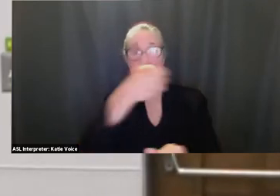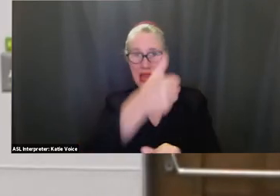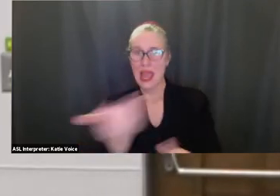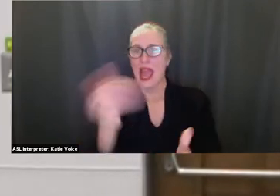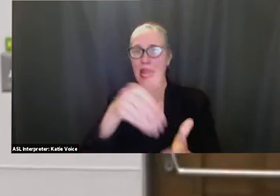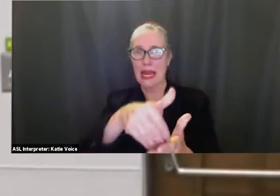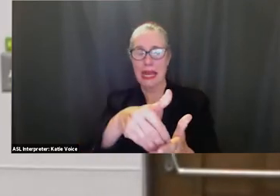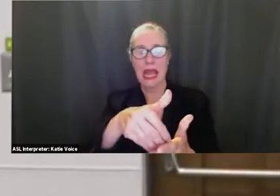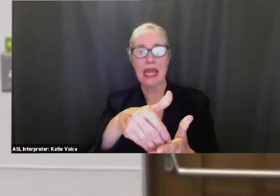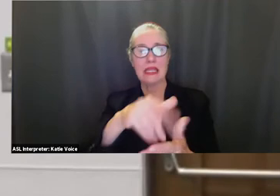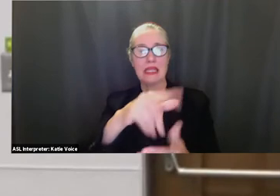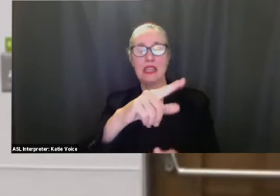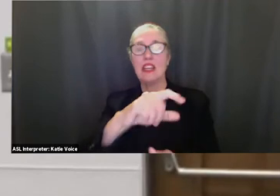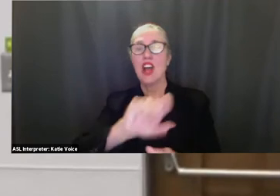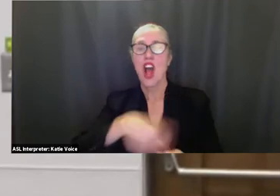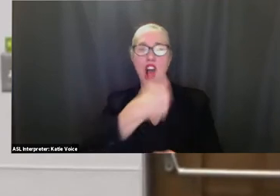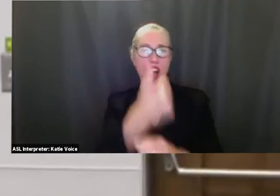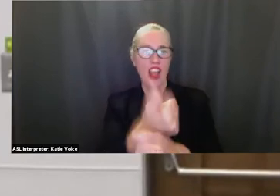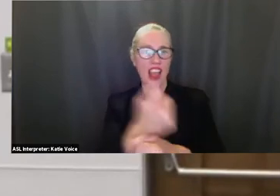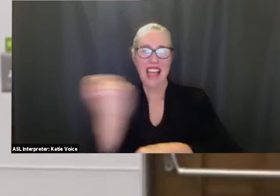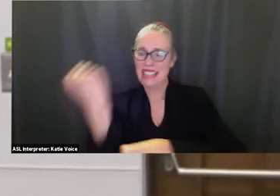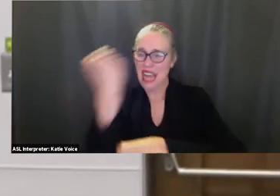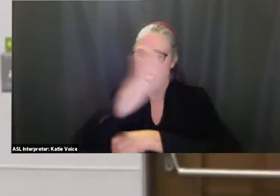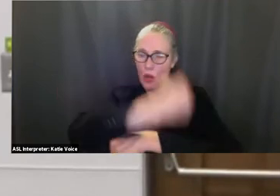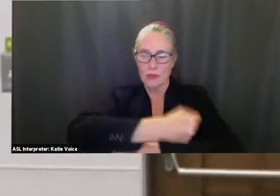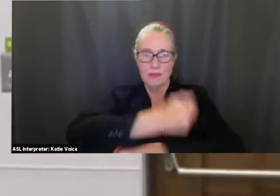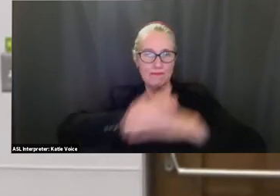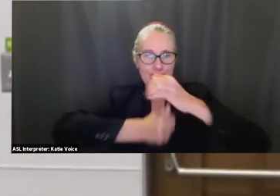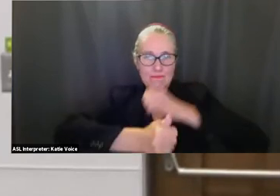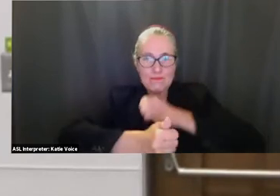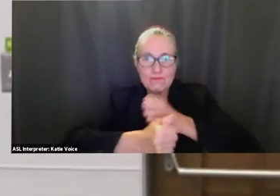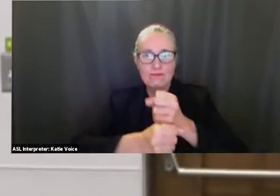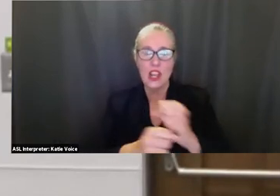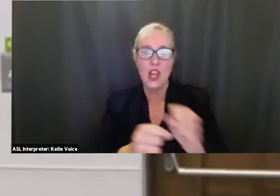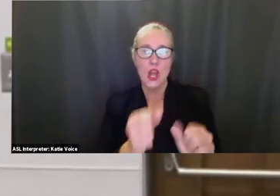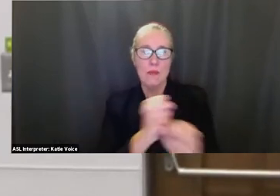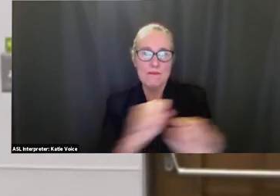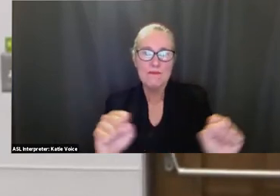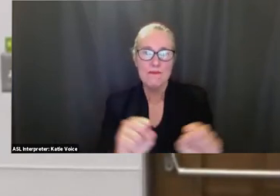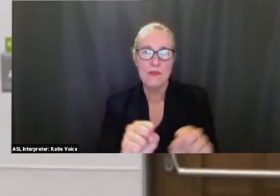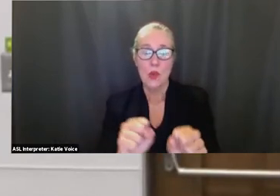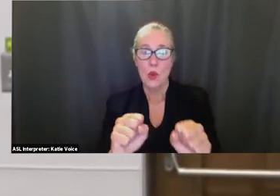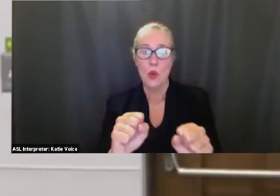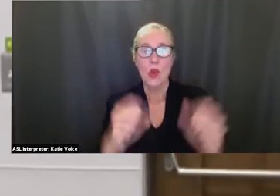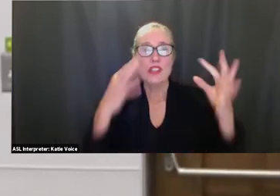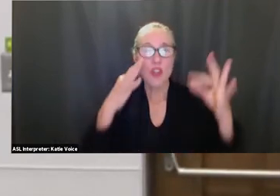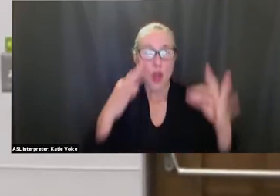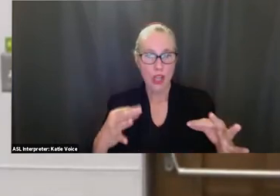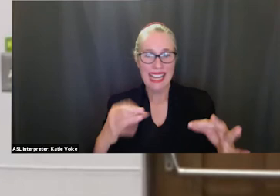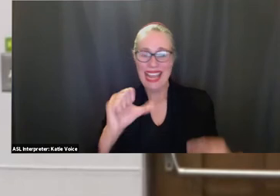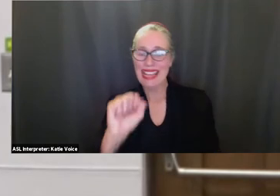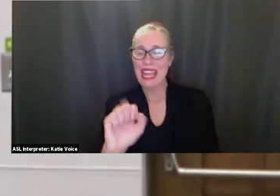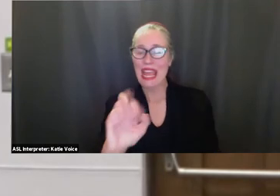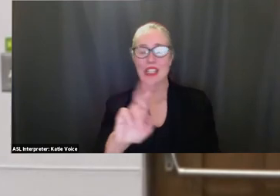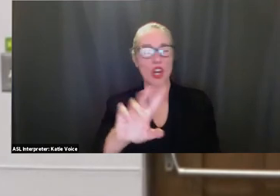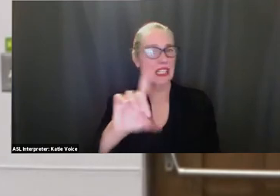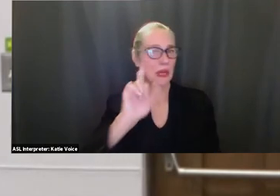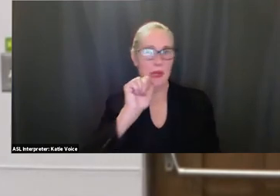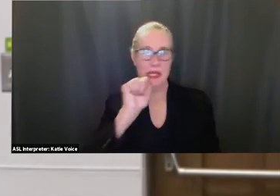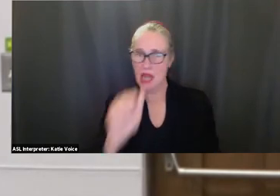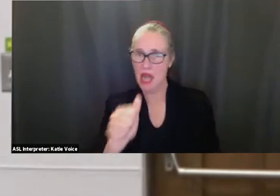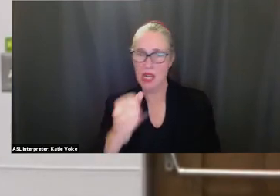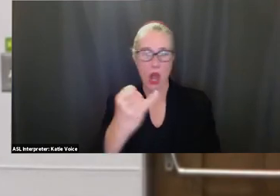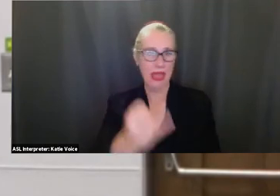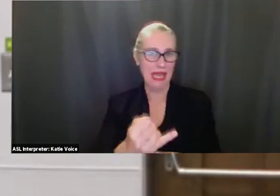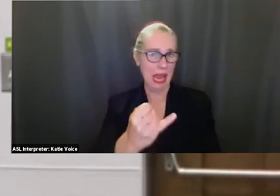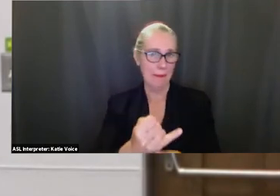was called the srd was not on campus at this time however